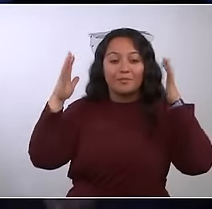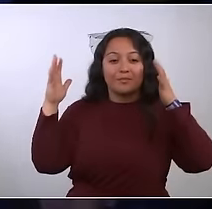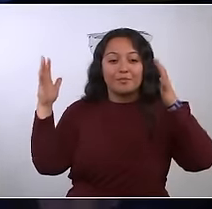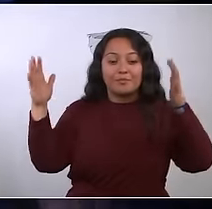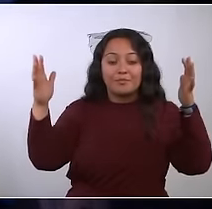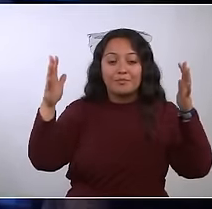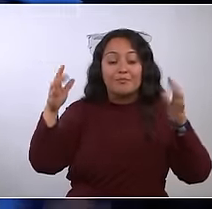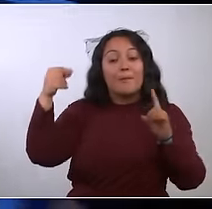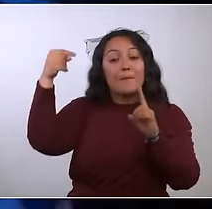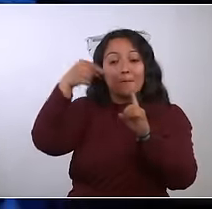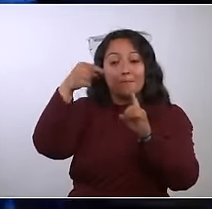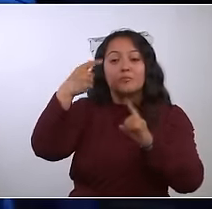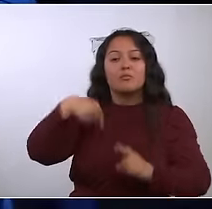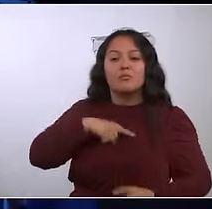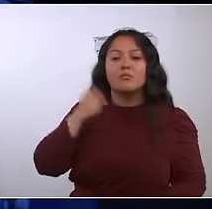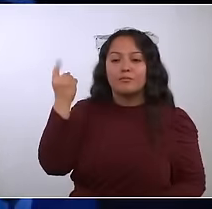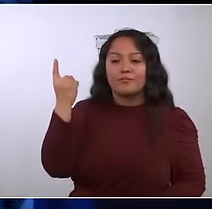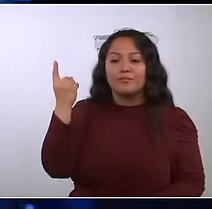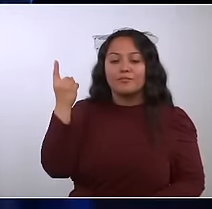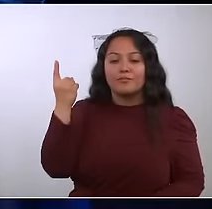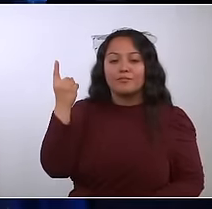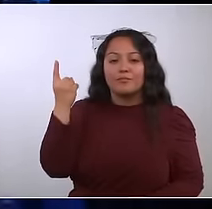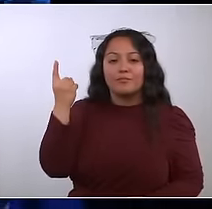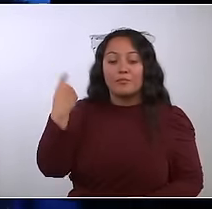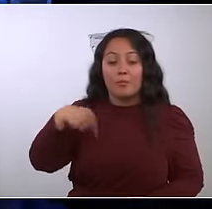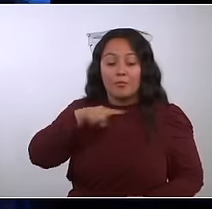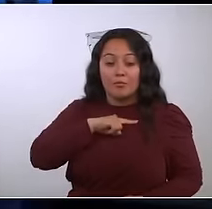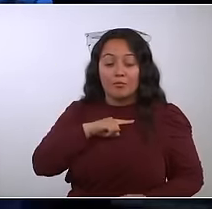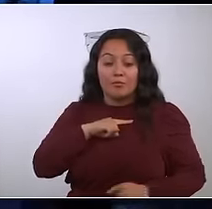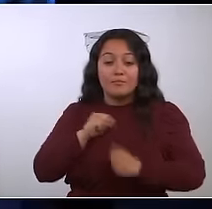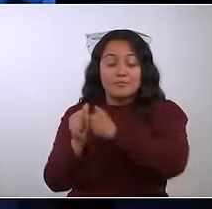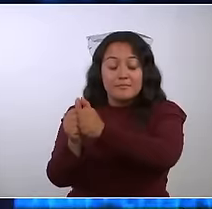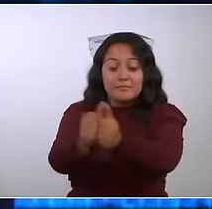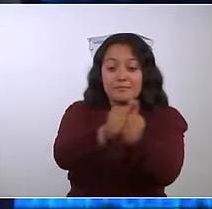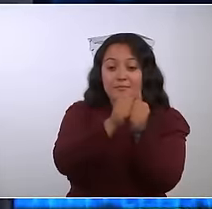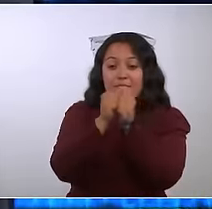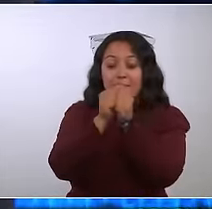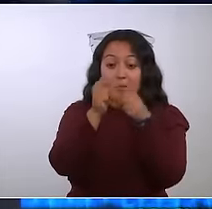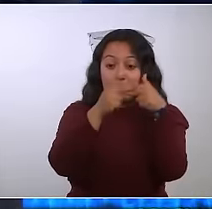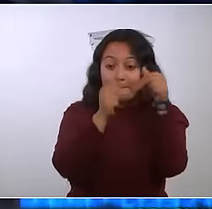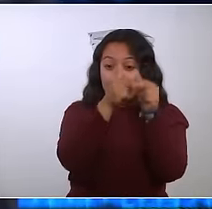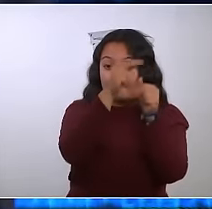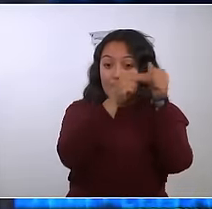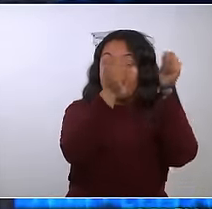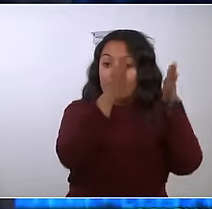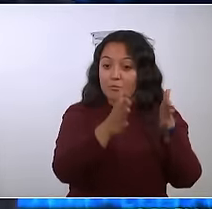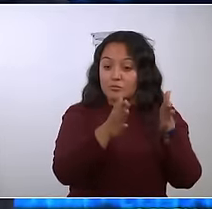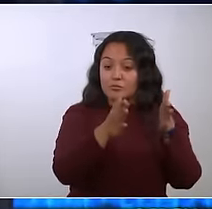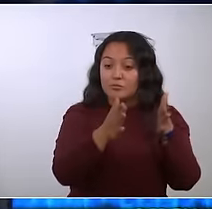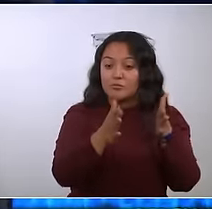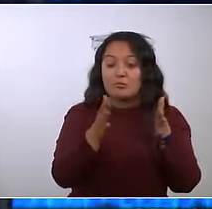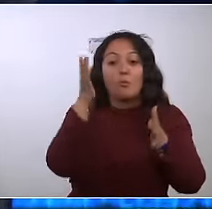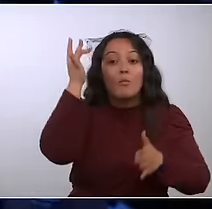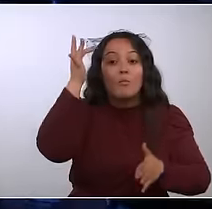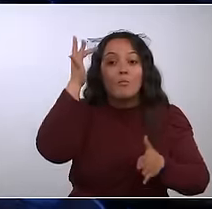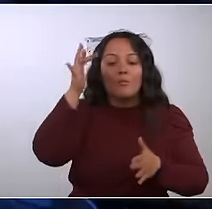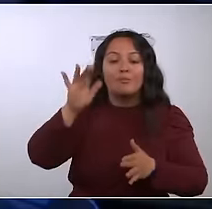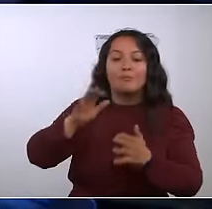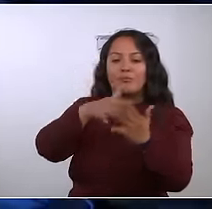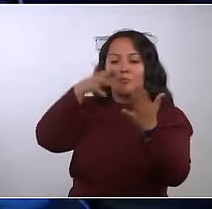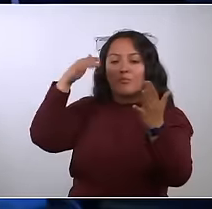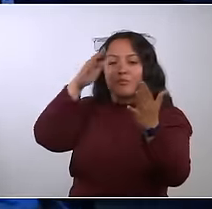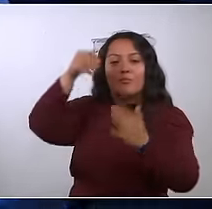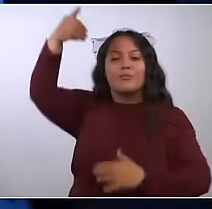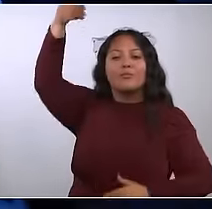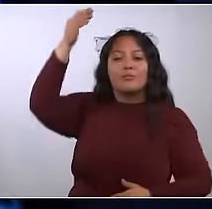The mission is clear. La misión es clara. We are gathered as builders. Estamos unidos to como give construidores God glory. Para darle gloria